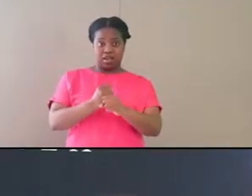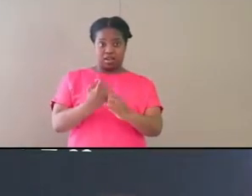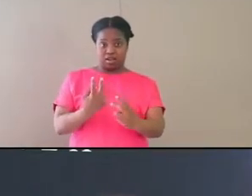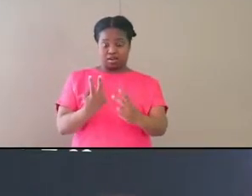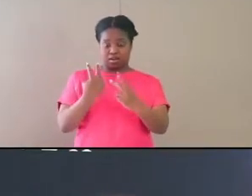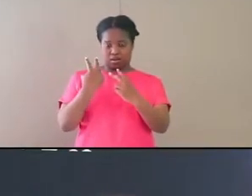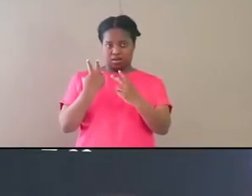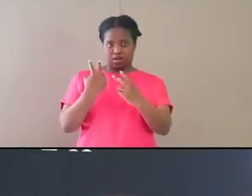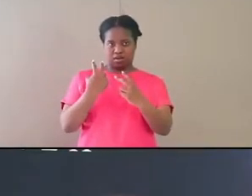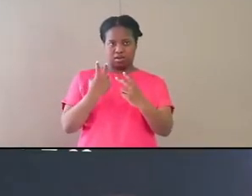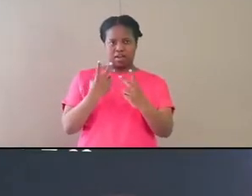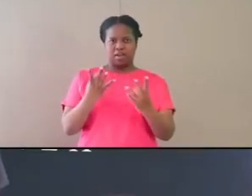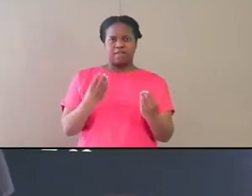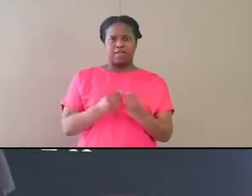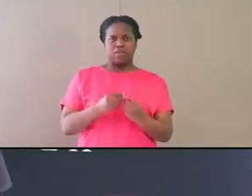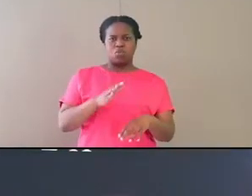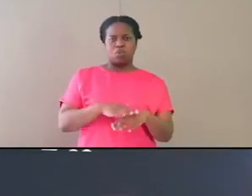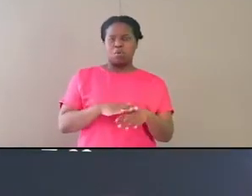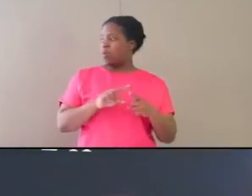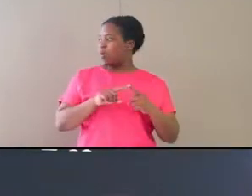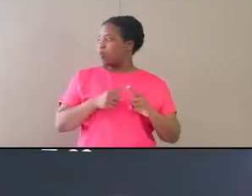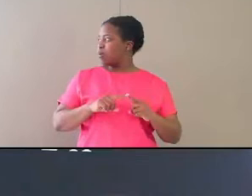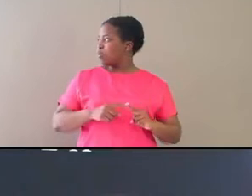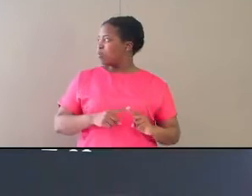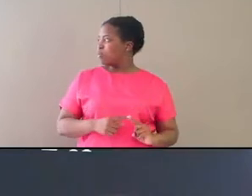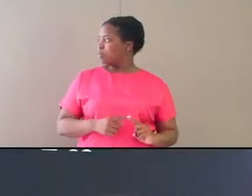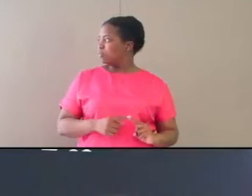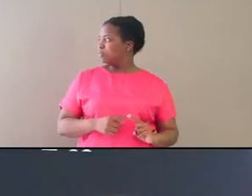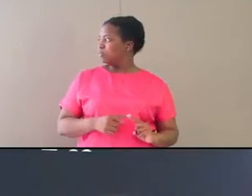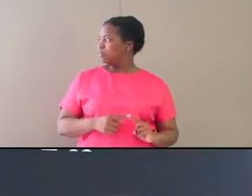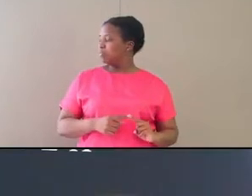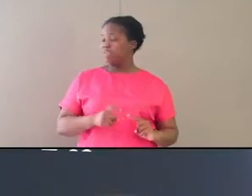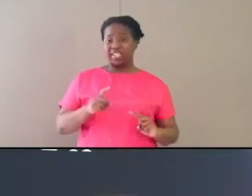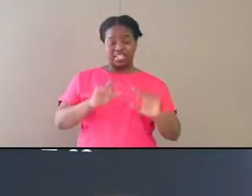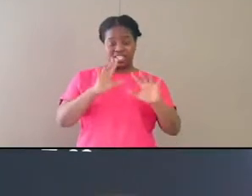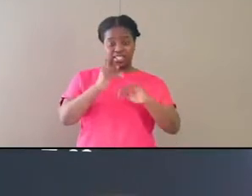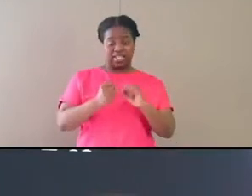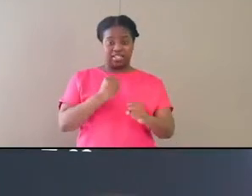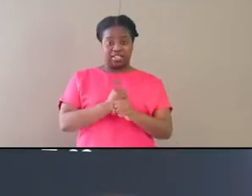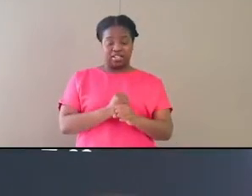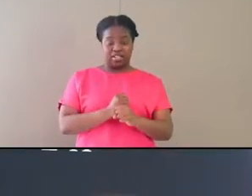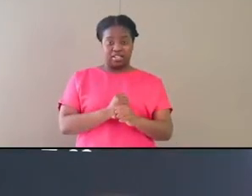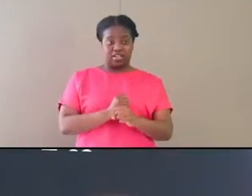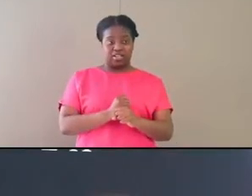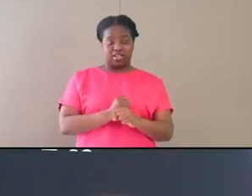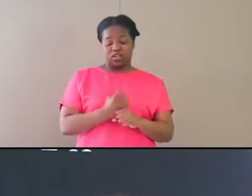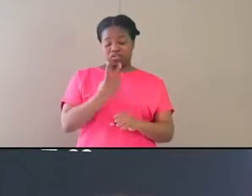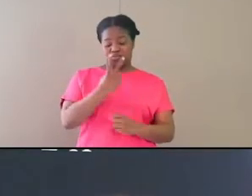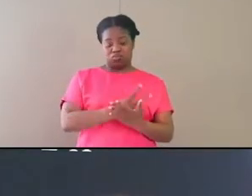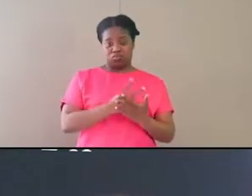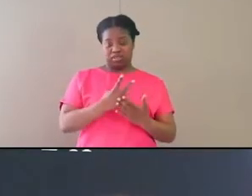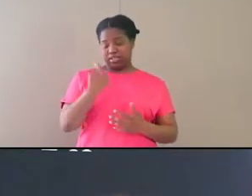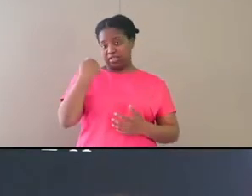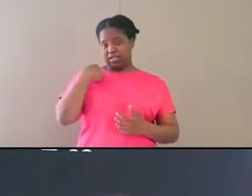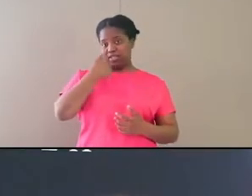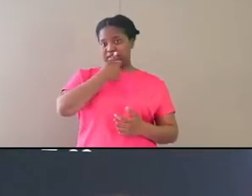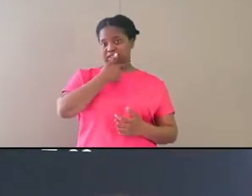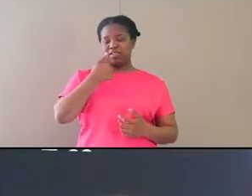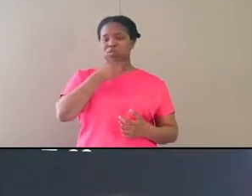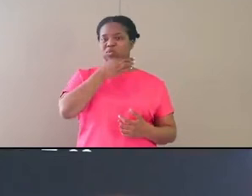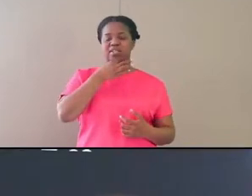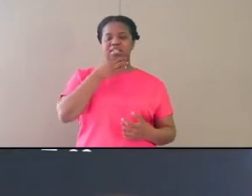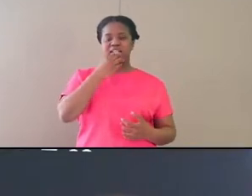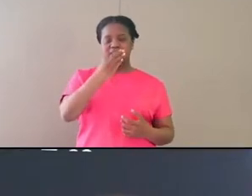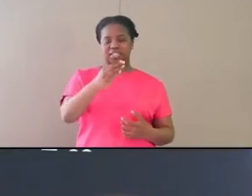I've got just a few more points, Linton. I know you are. Okay. So, in the 10-year review, which we released two weeks ago, we say that the